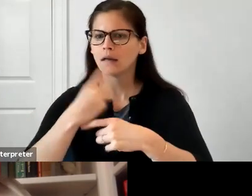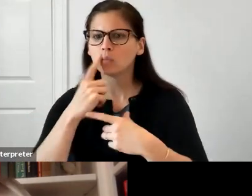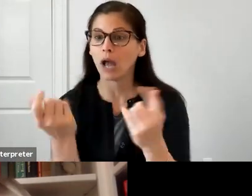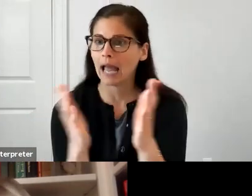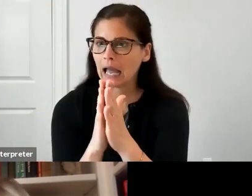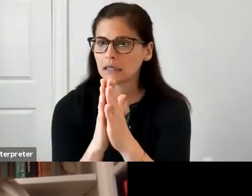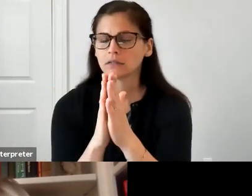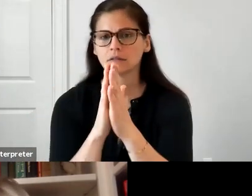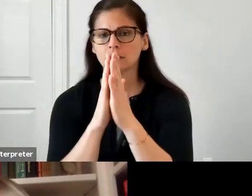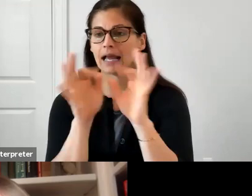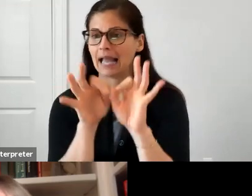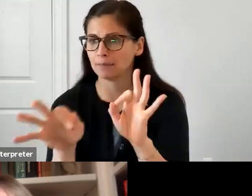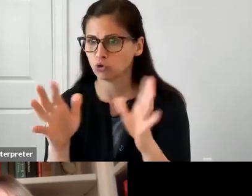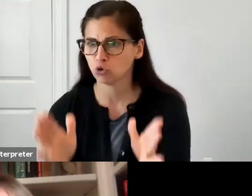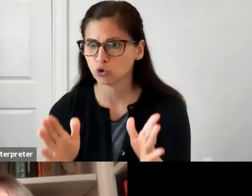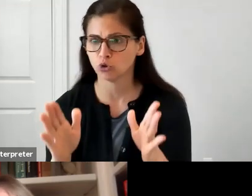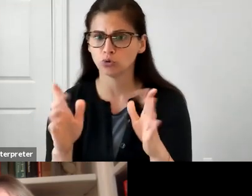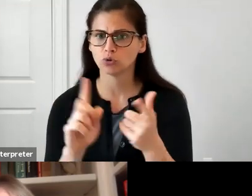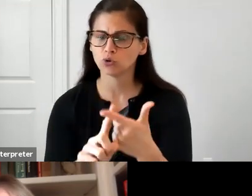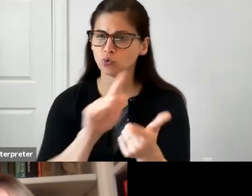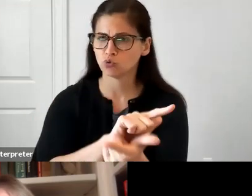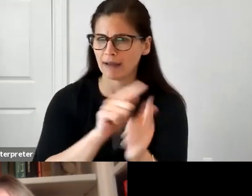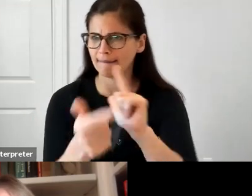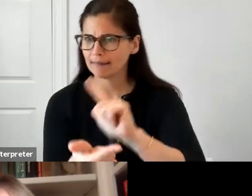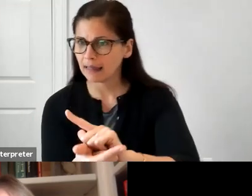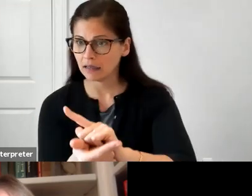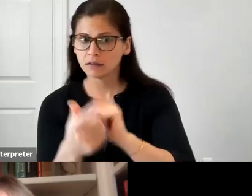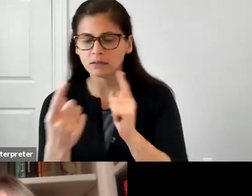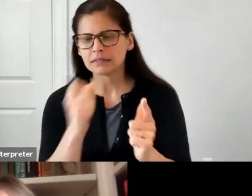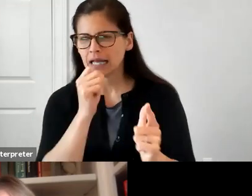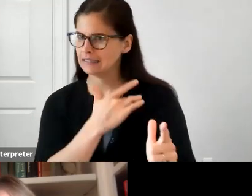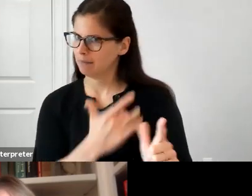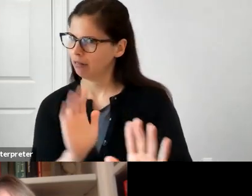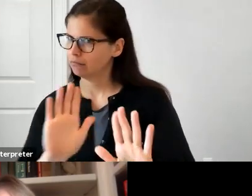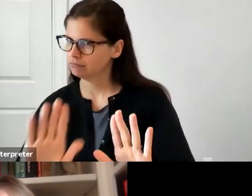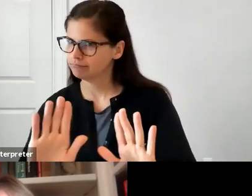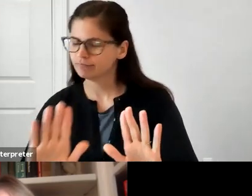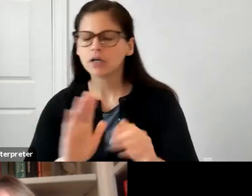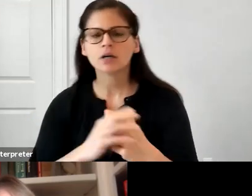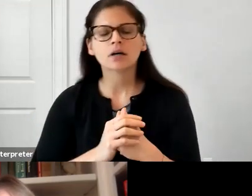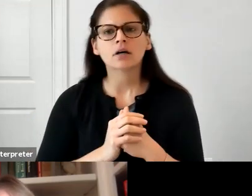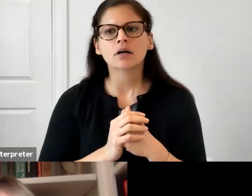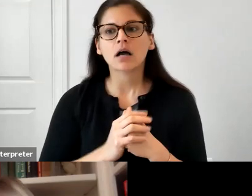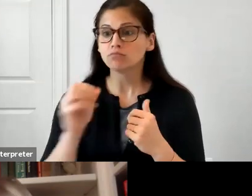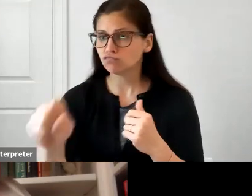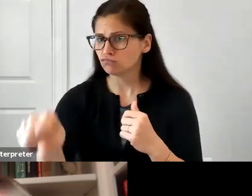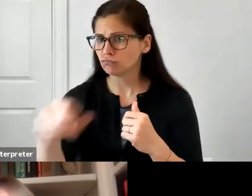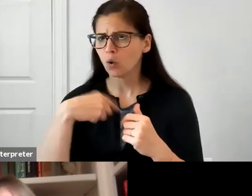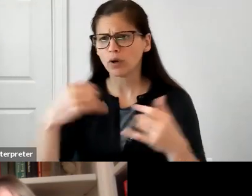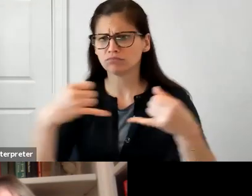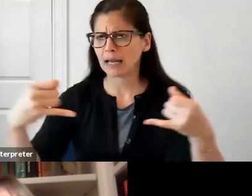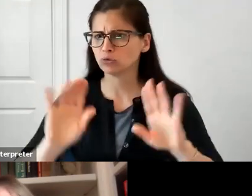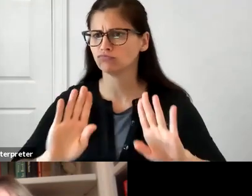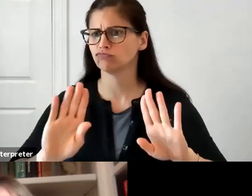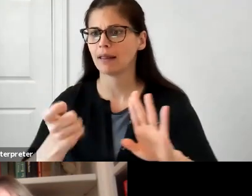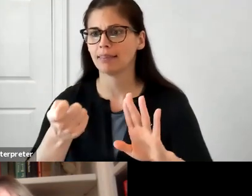We're asking our captioner to translate, which isn't typical. And so yes, we're pushing the boundaries a